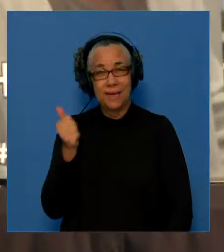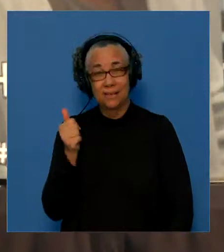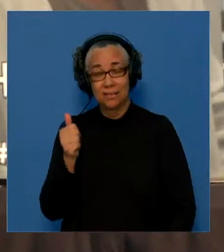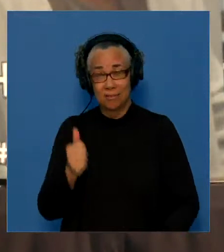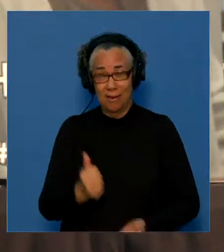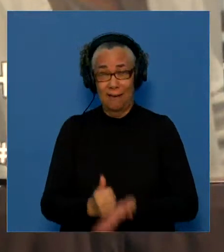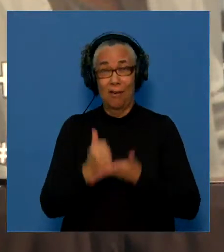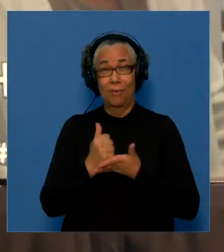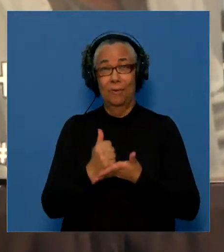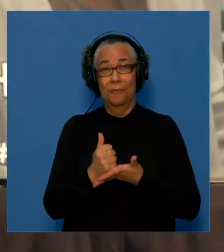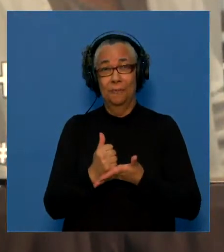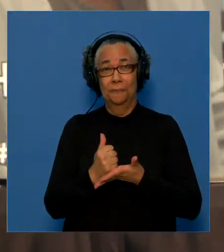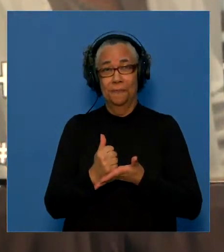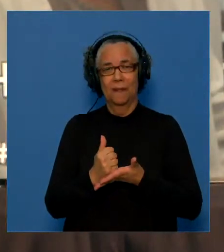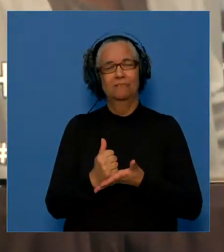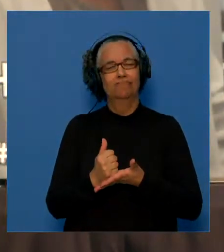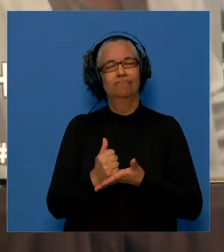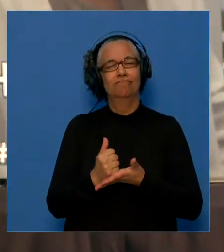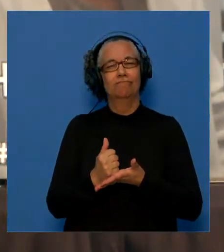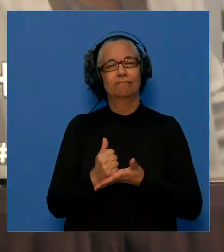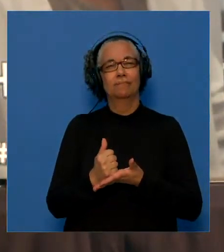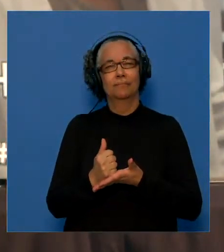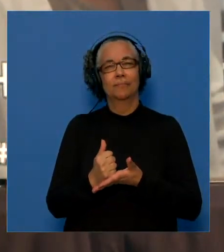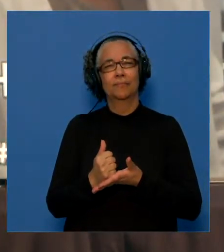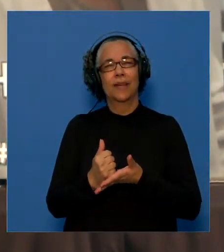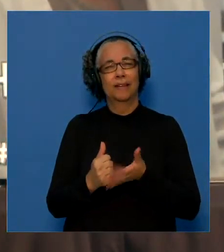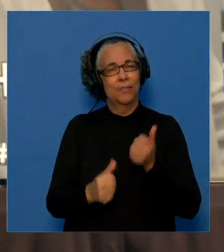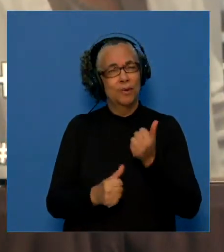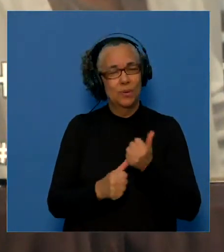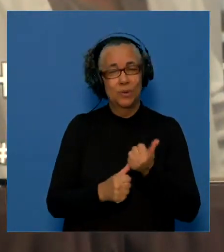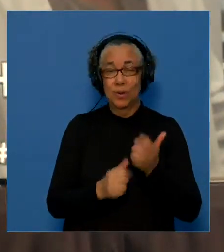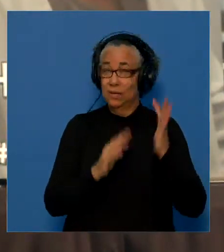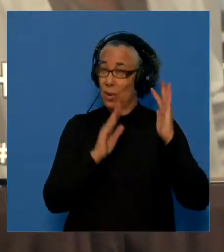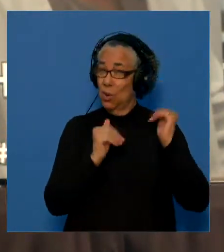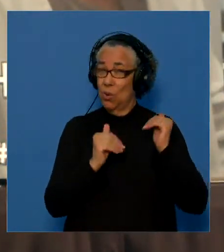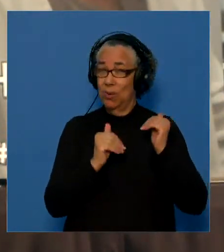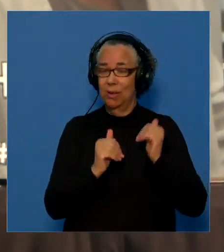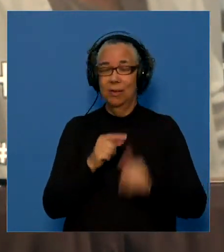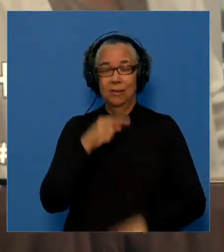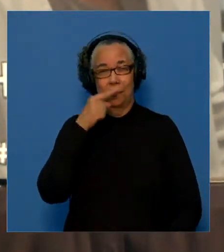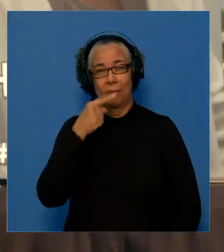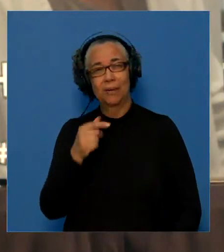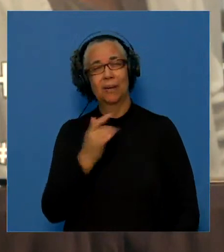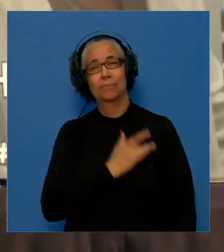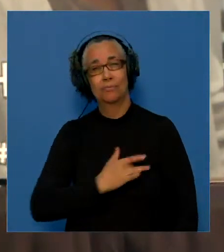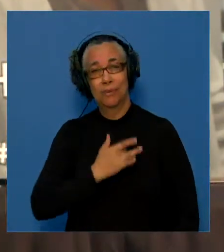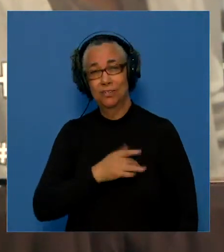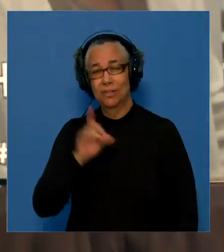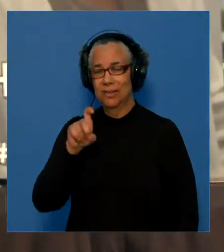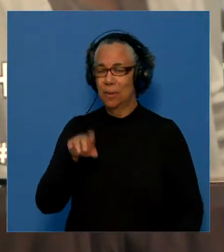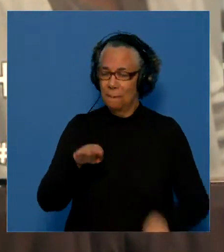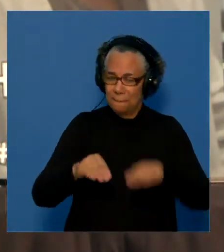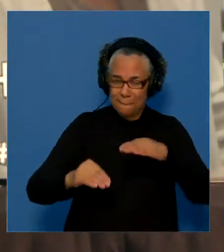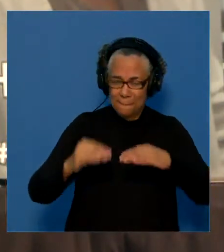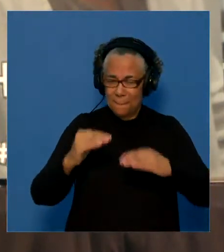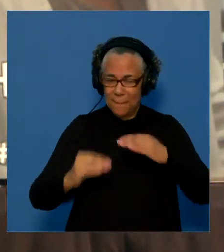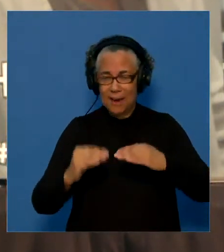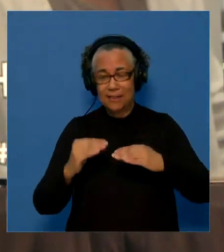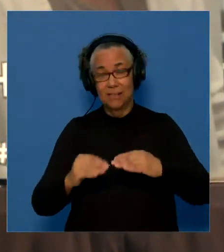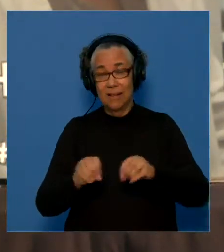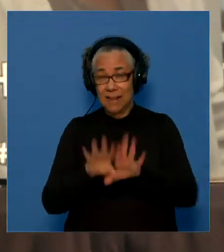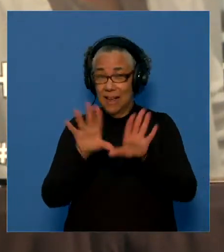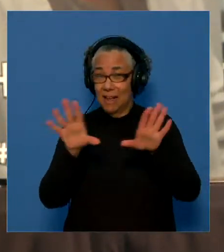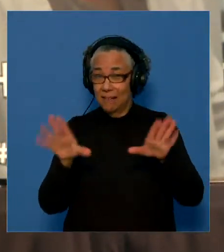they can and within reason. It's hoped that the public can appreciate our need to balance our clearance